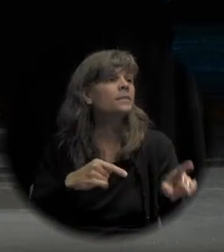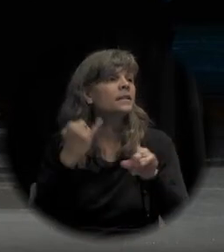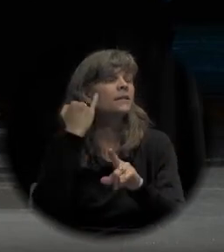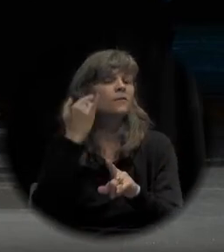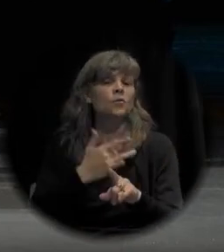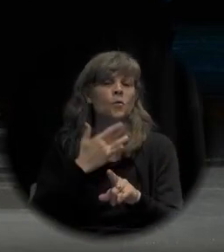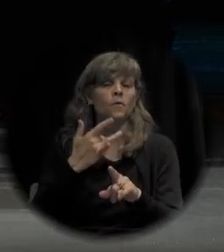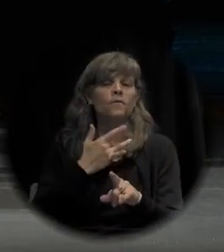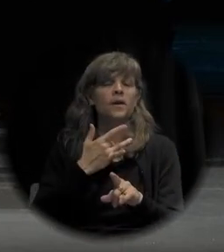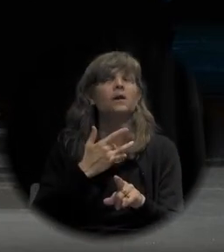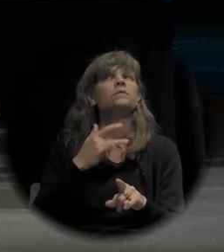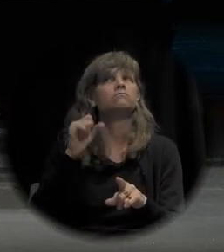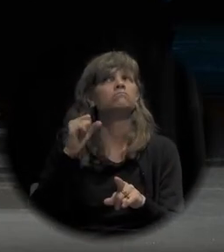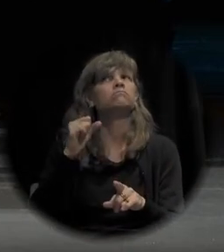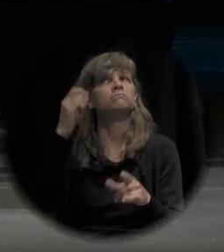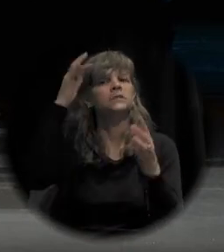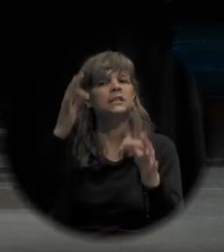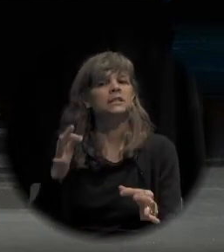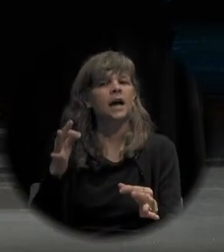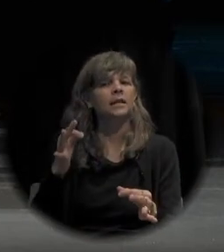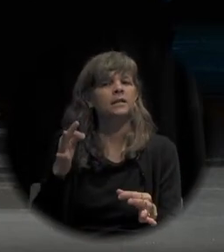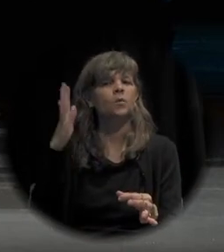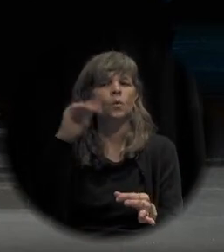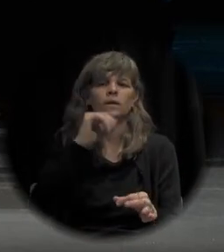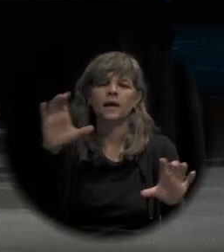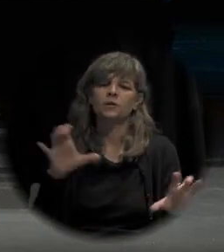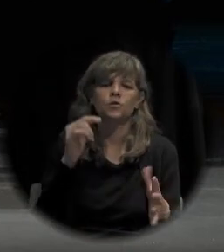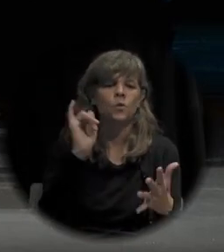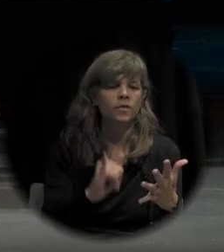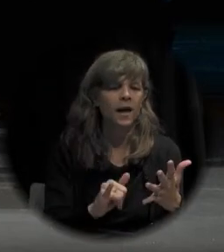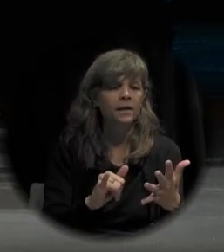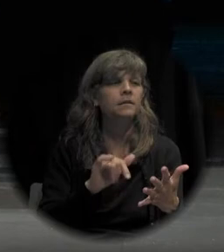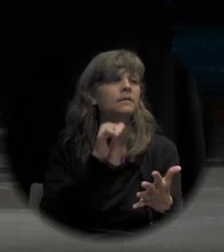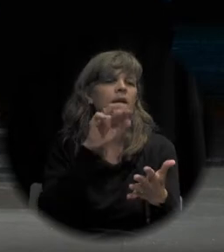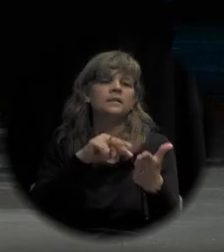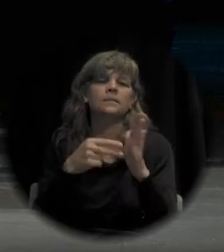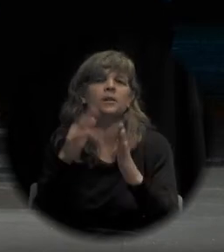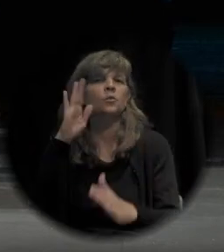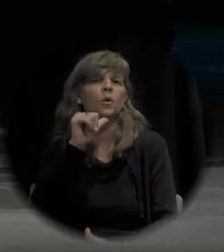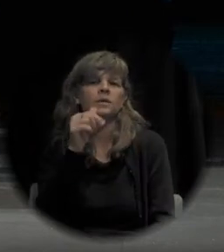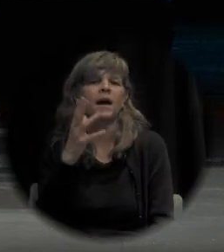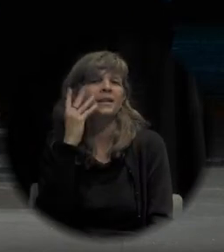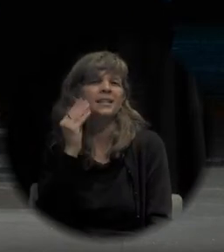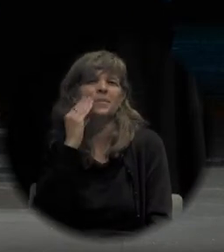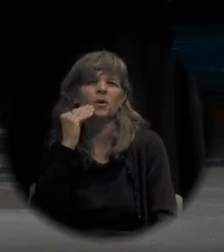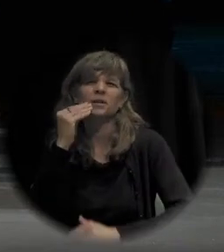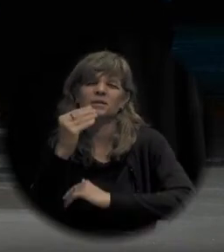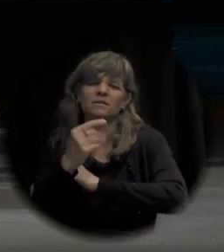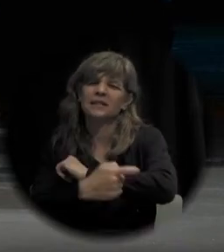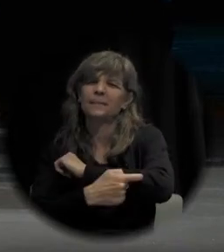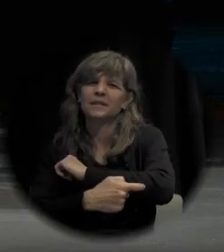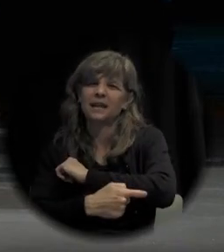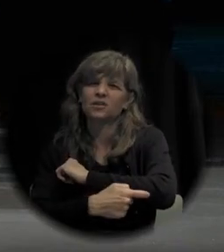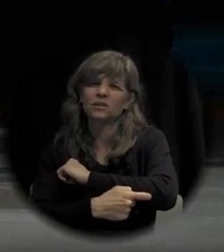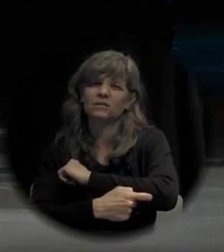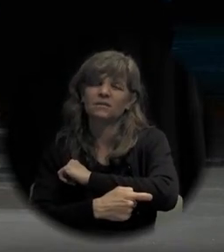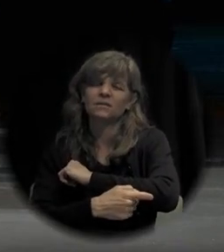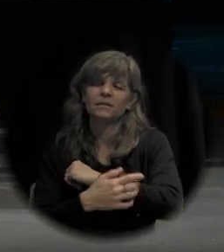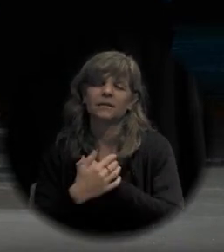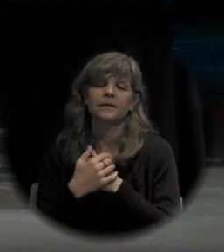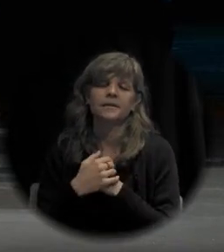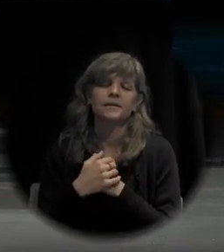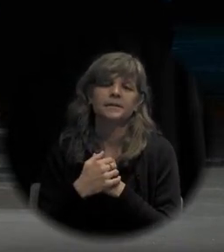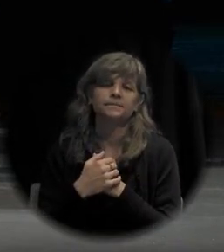not going to do that anymore doesn't mean I won't do it anymore, nor does it mean I won't be tempted to do it anymore. Just because I decide I'm not going to do that thing doesn't mean I